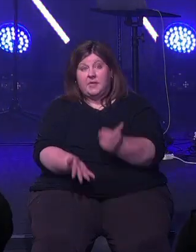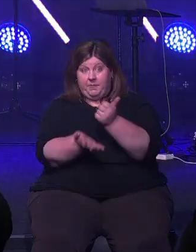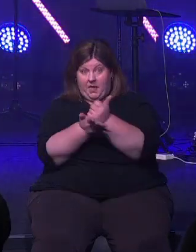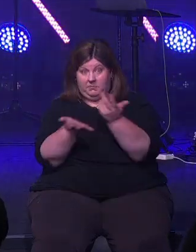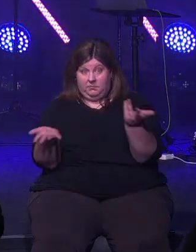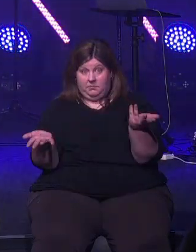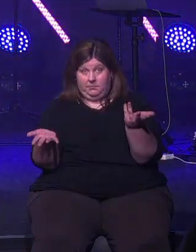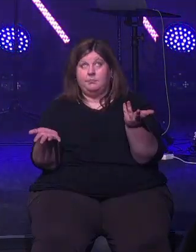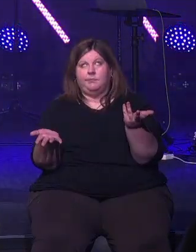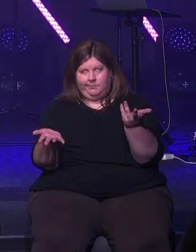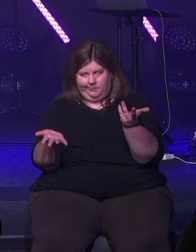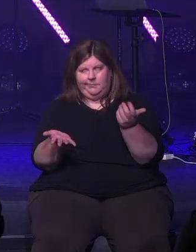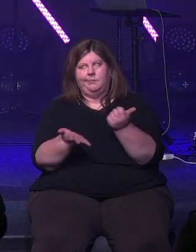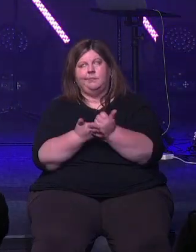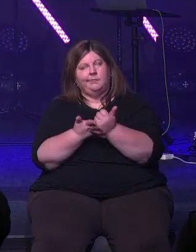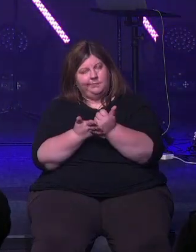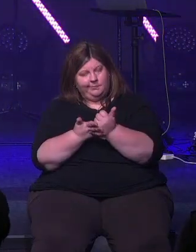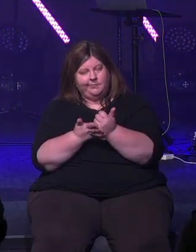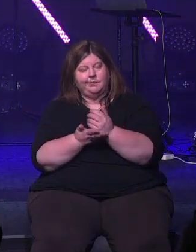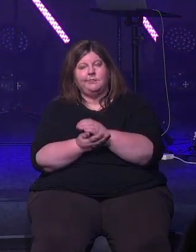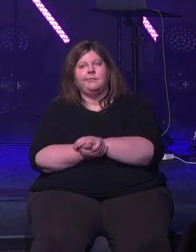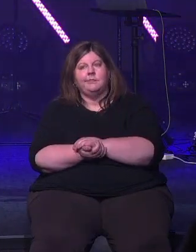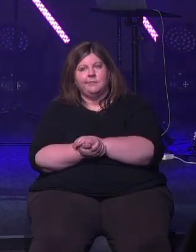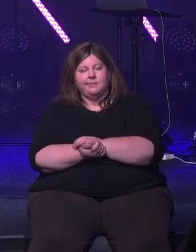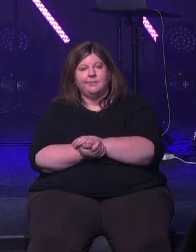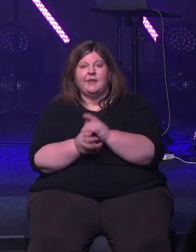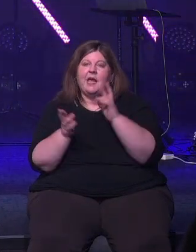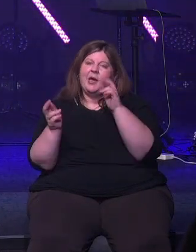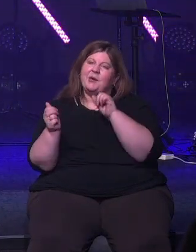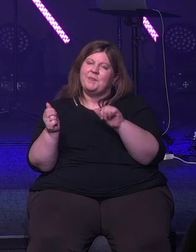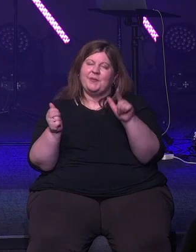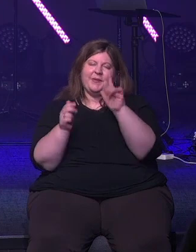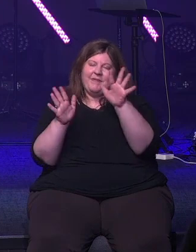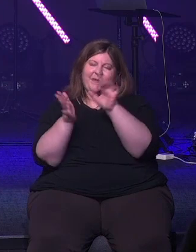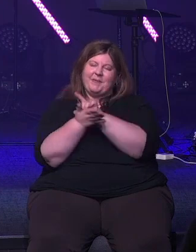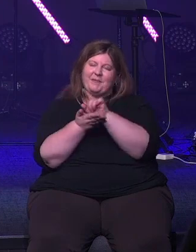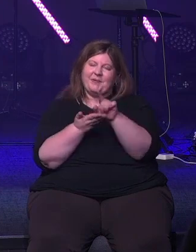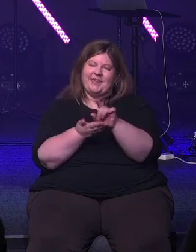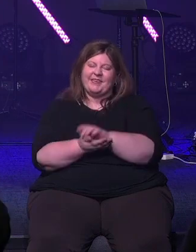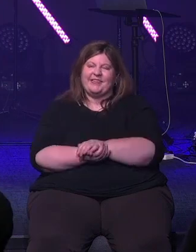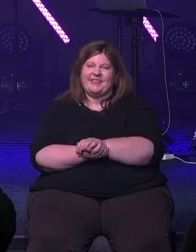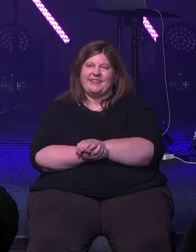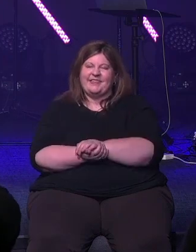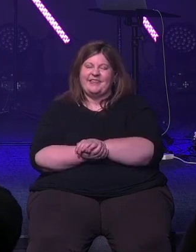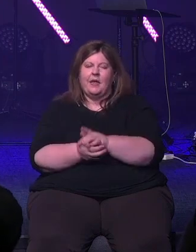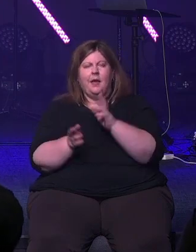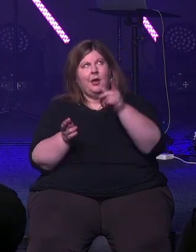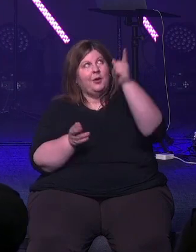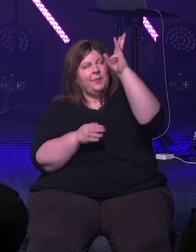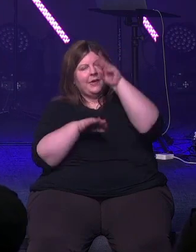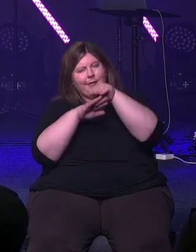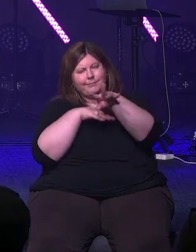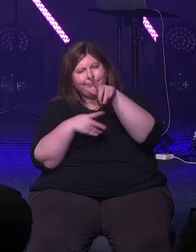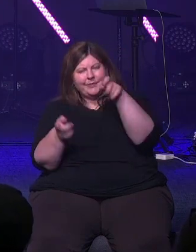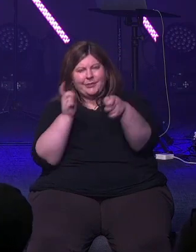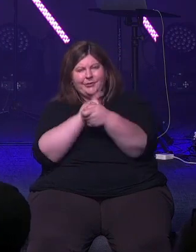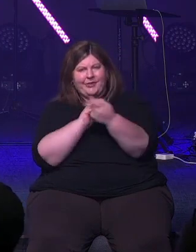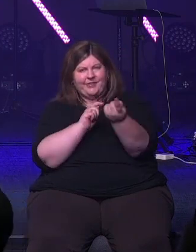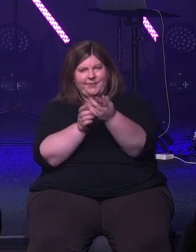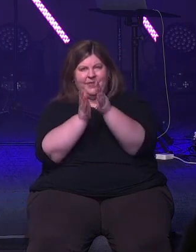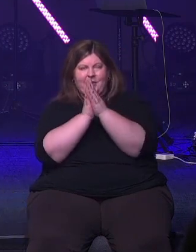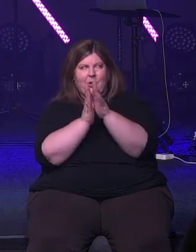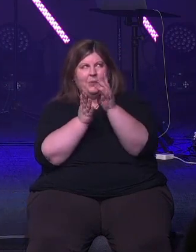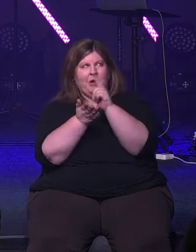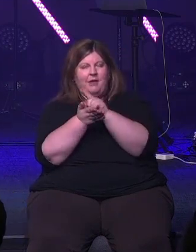Amen? Amen. Amen. Hope you guys are going to have an awesome week. I hope God changes something in your prayer life this